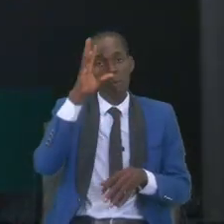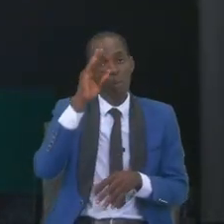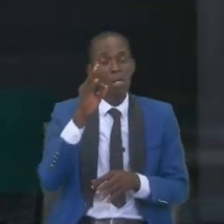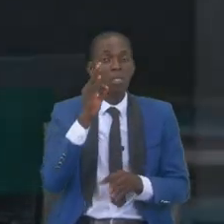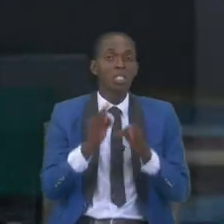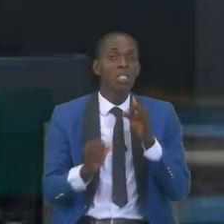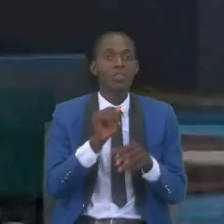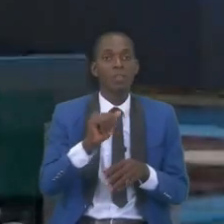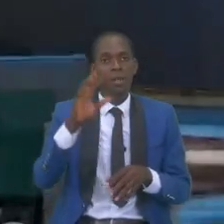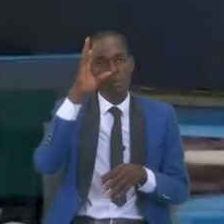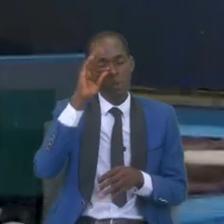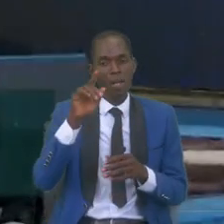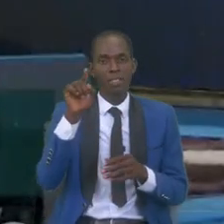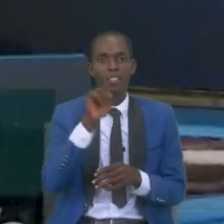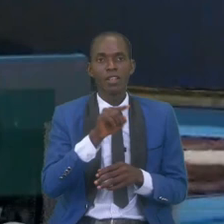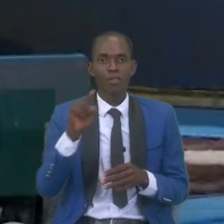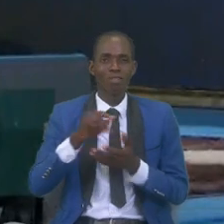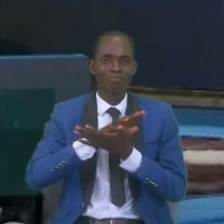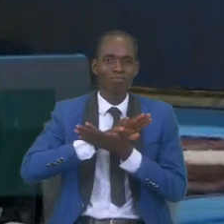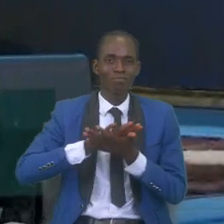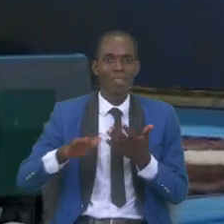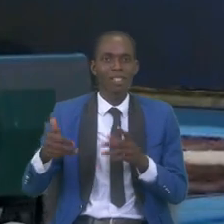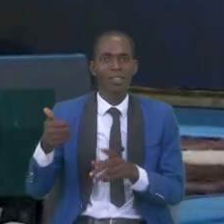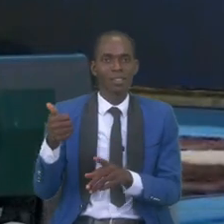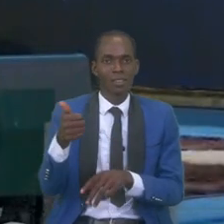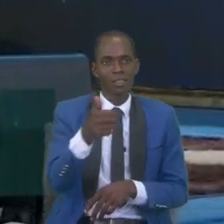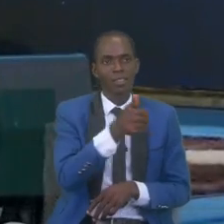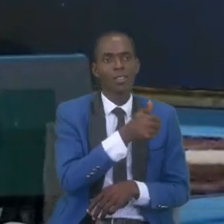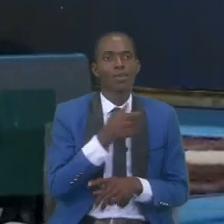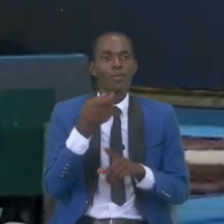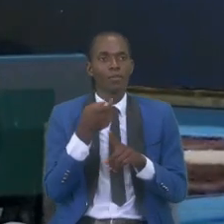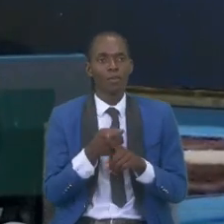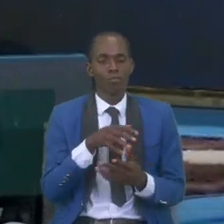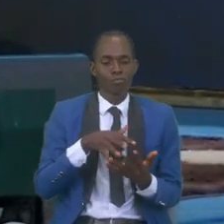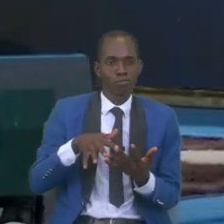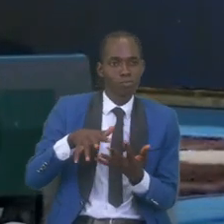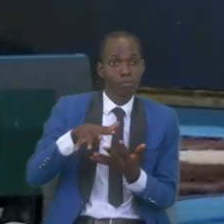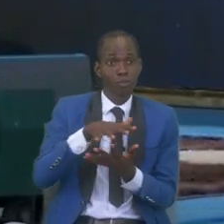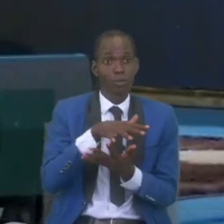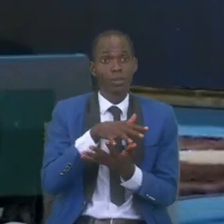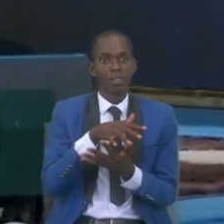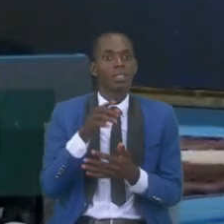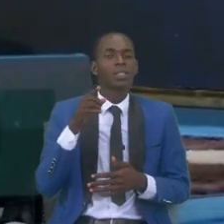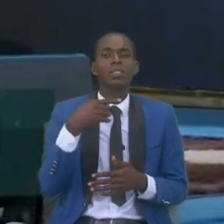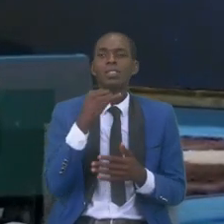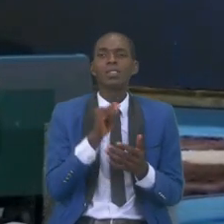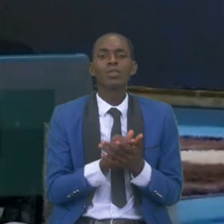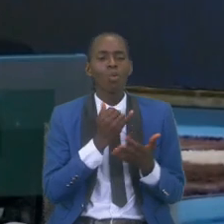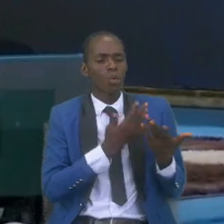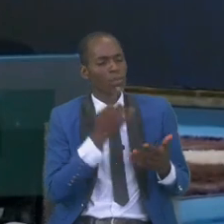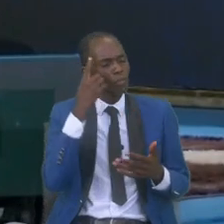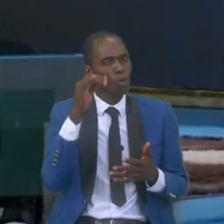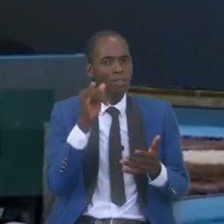if a man therefore purge himself from these. It's waiting for that renunciation.